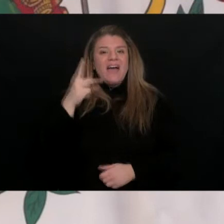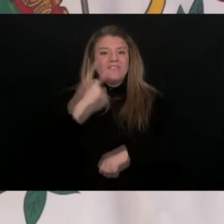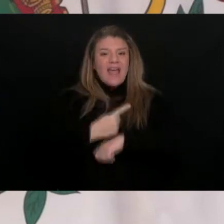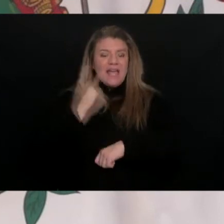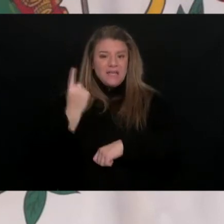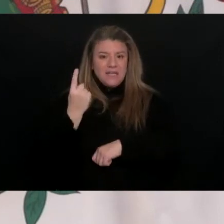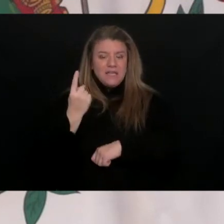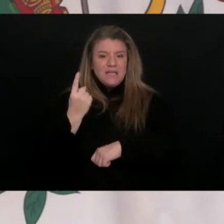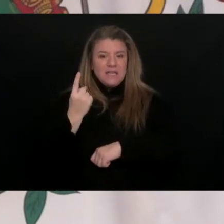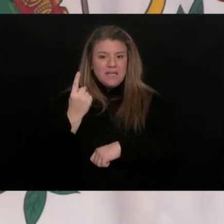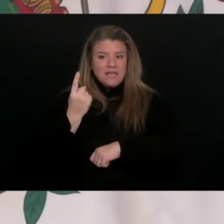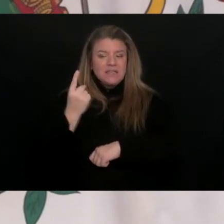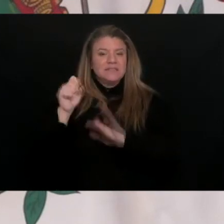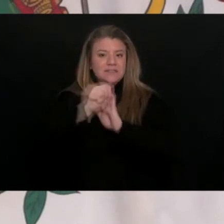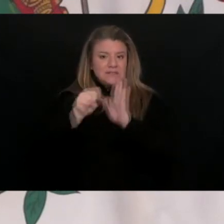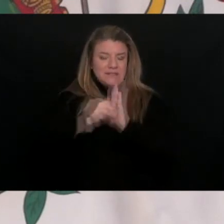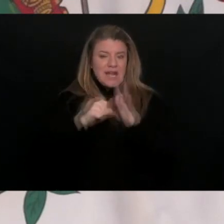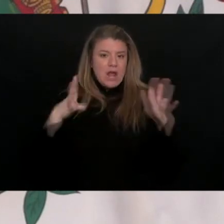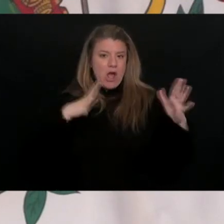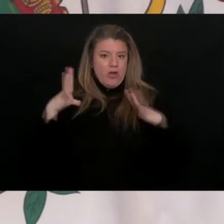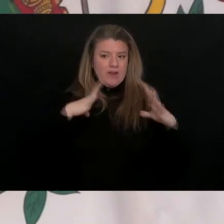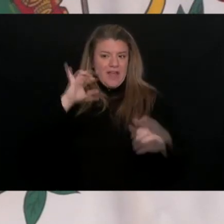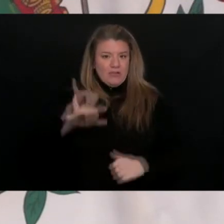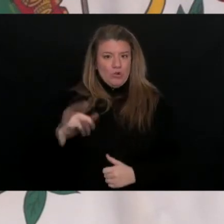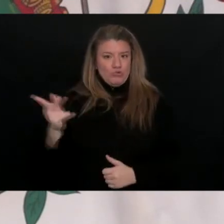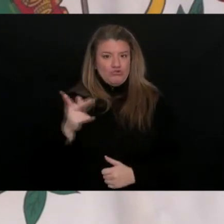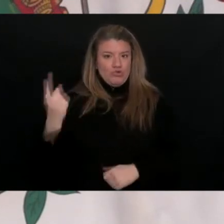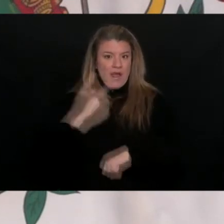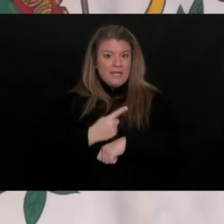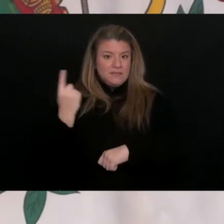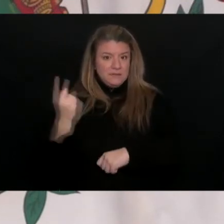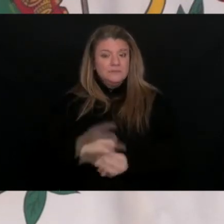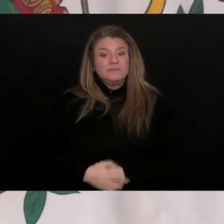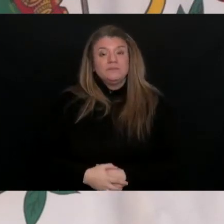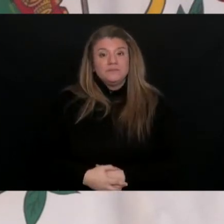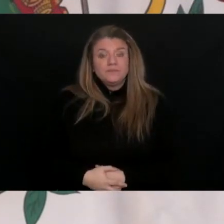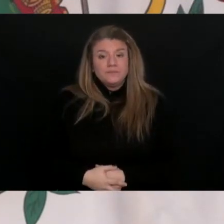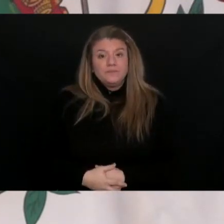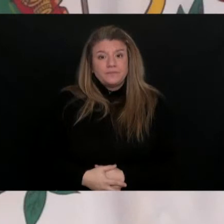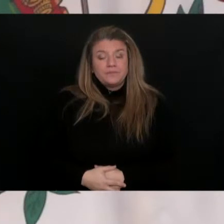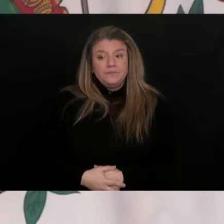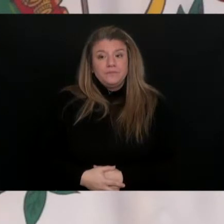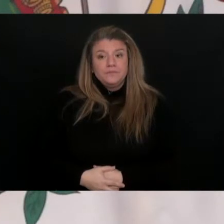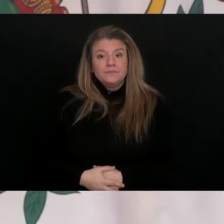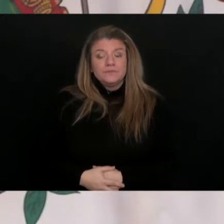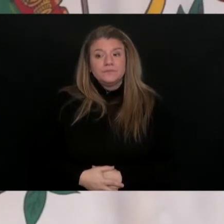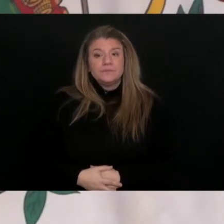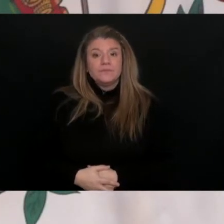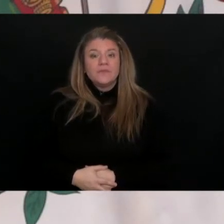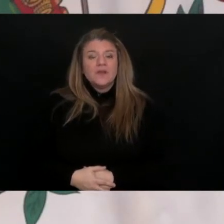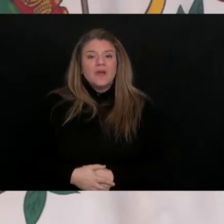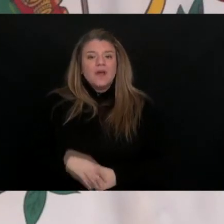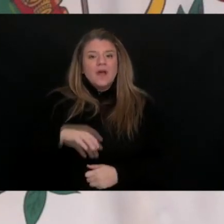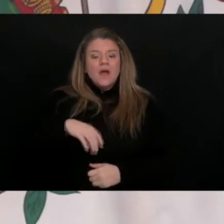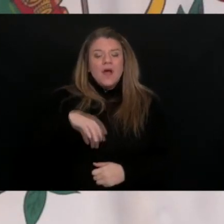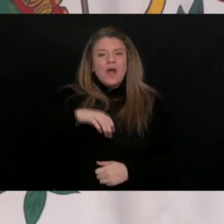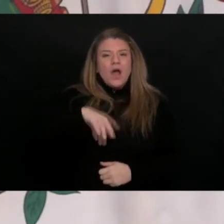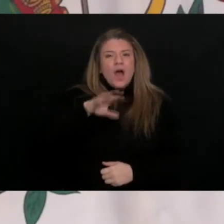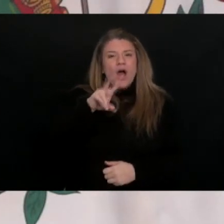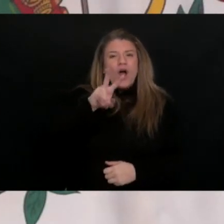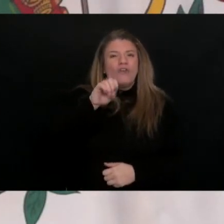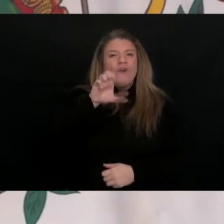There'll be a half-day state holiday on those 2 days. The VOCA grants, we've